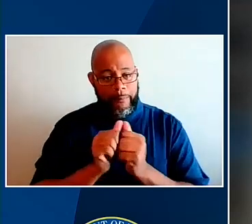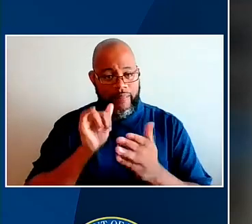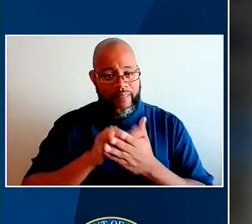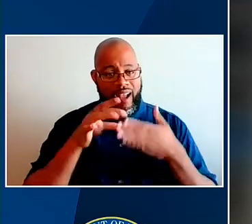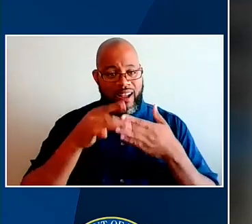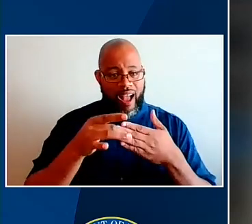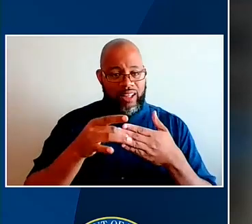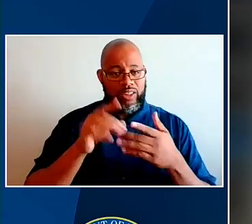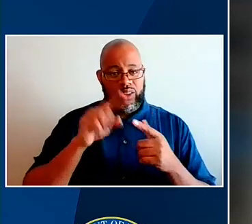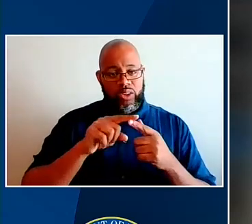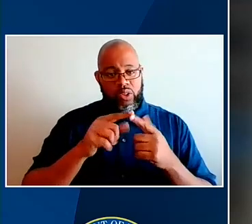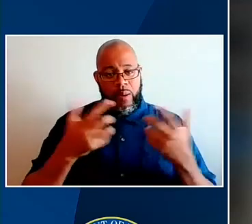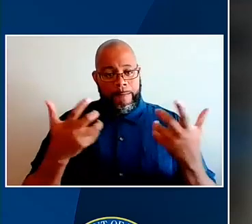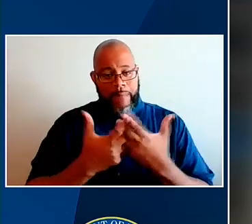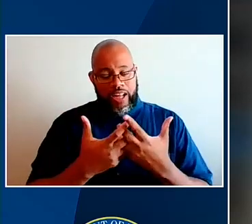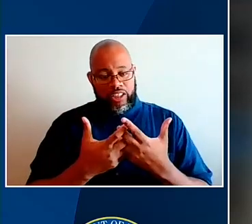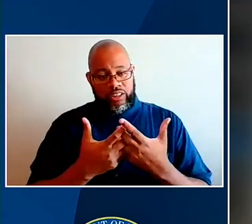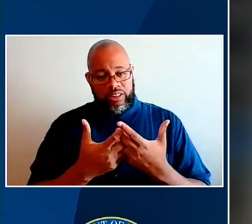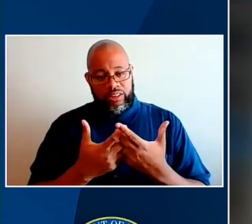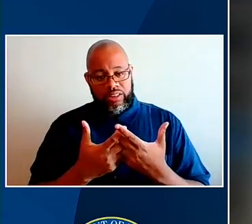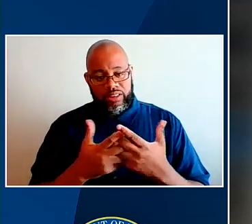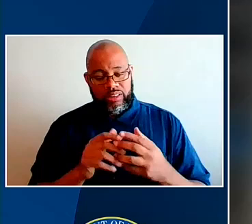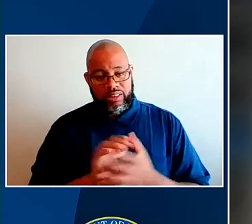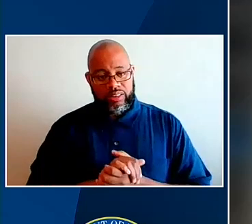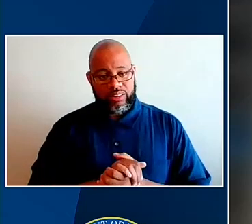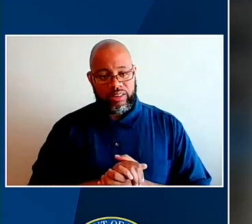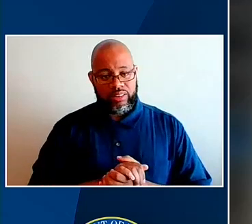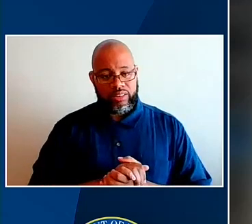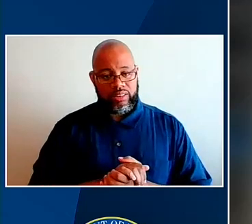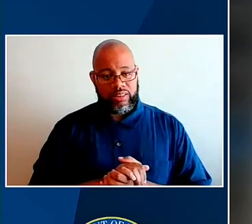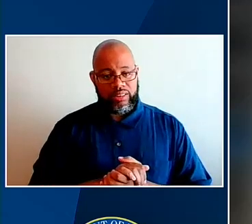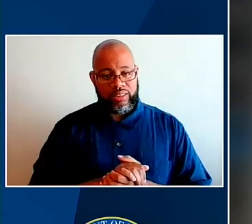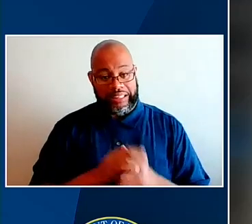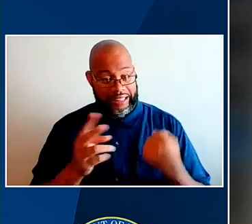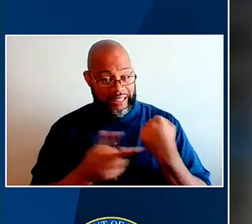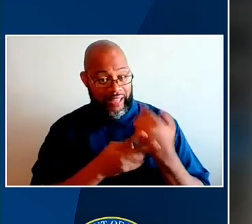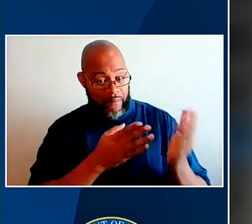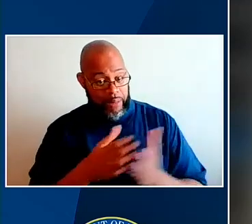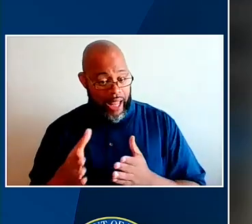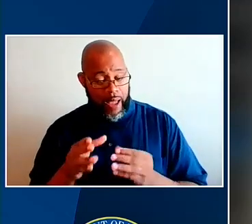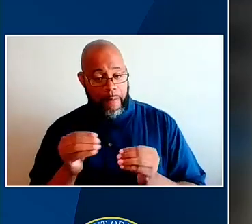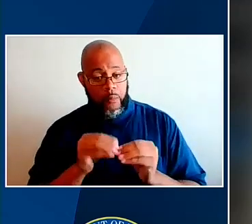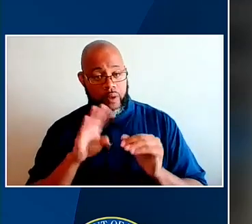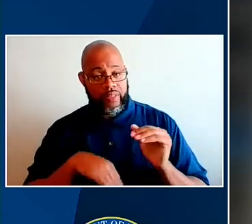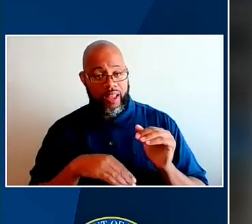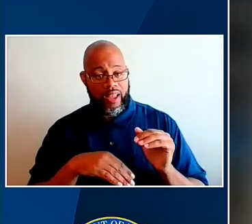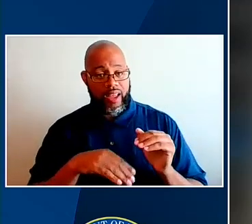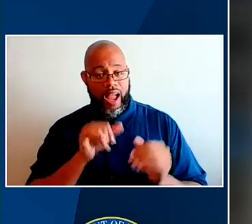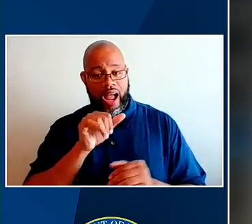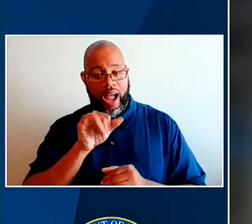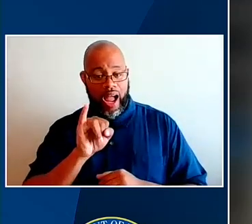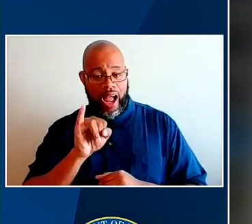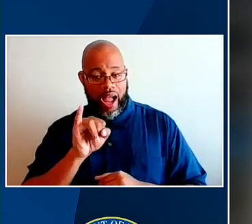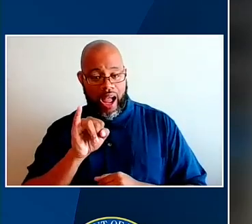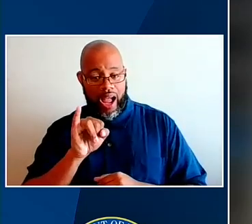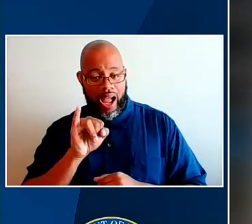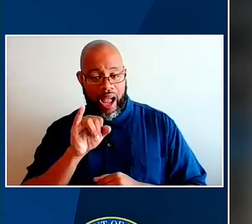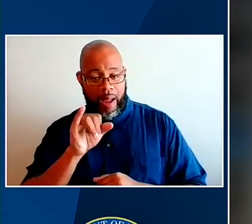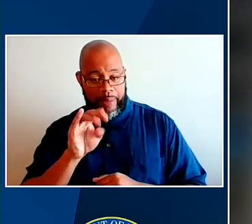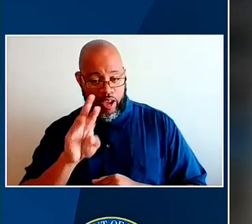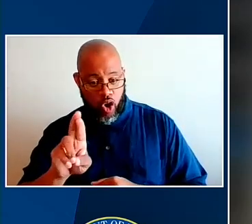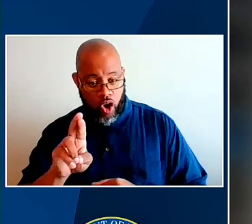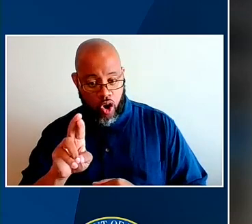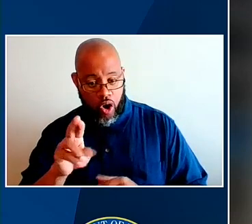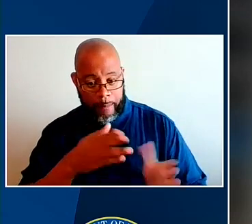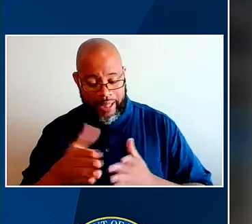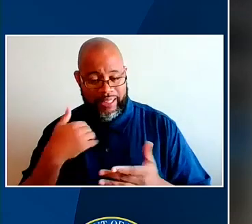guidelines to match the SAVE plan more than the IBR plan, since the SAVE plan is now in